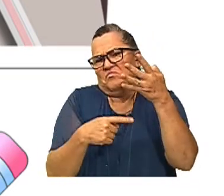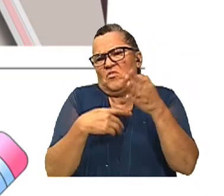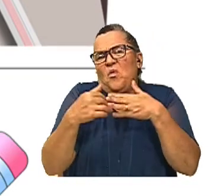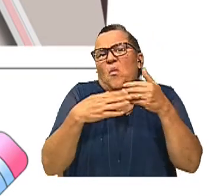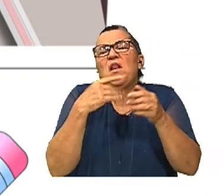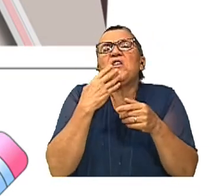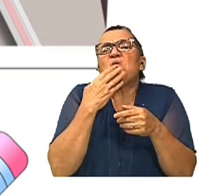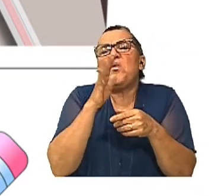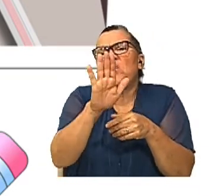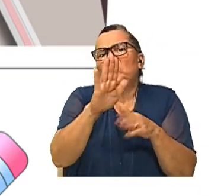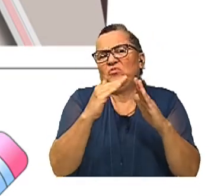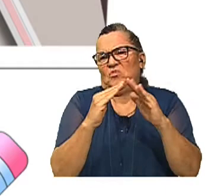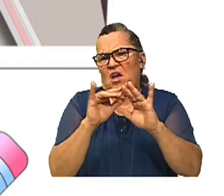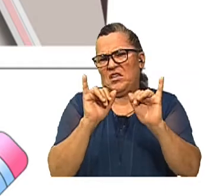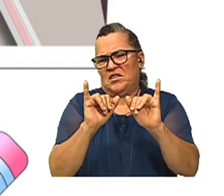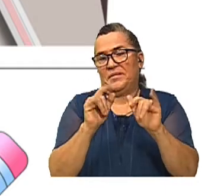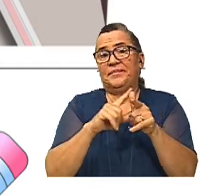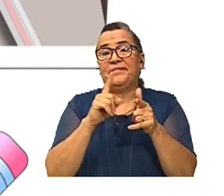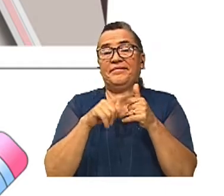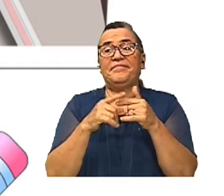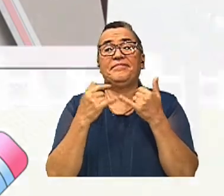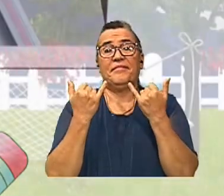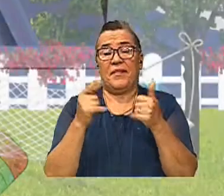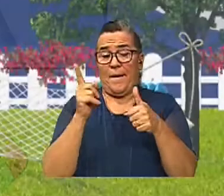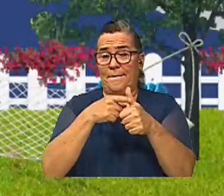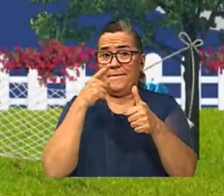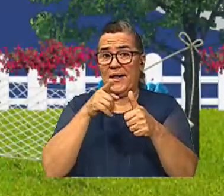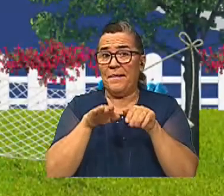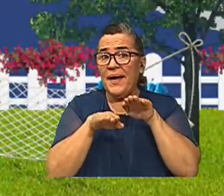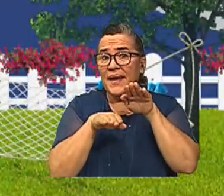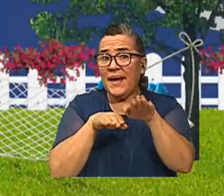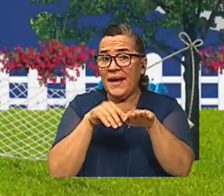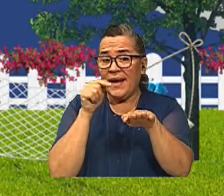right? Okay, so first step,